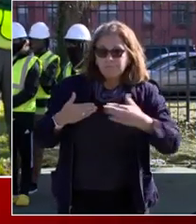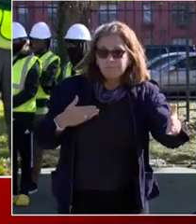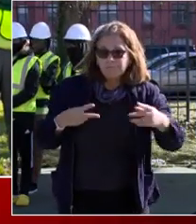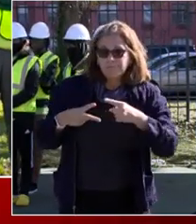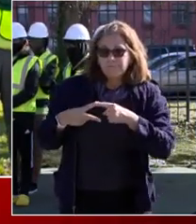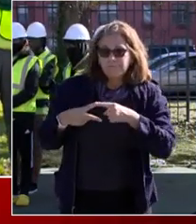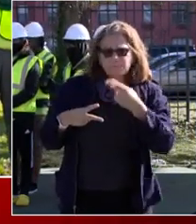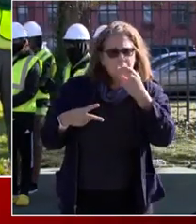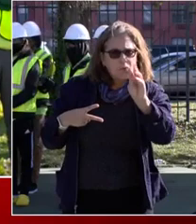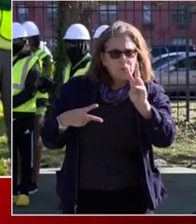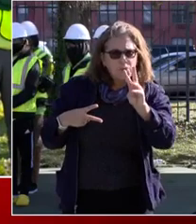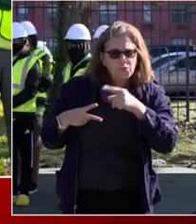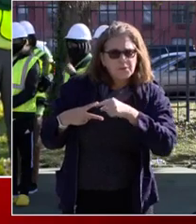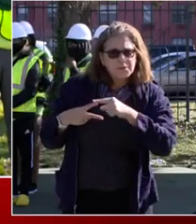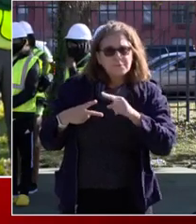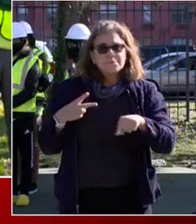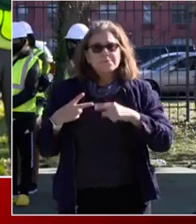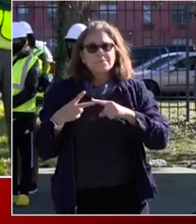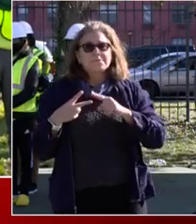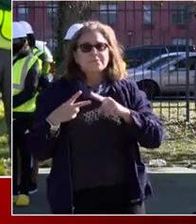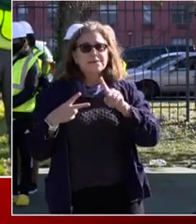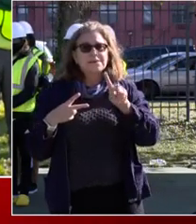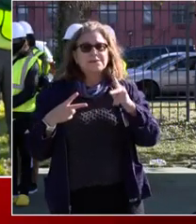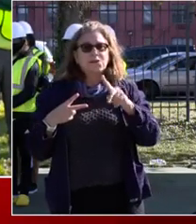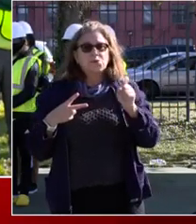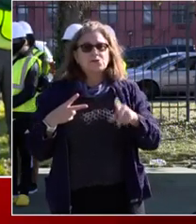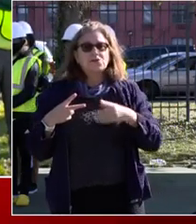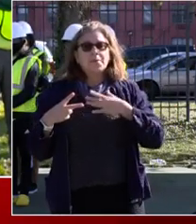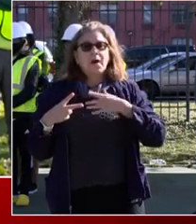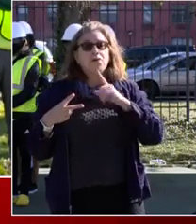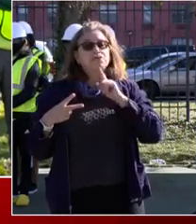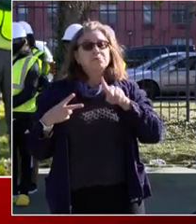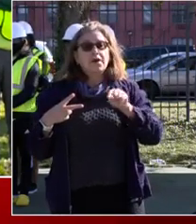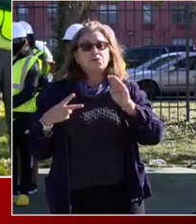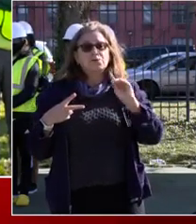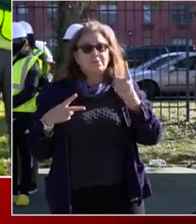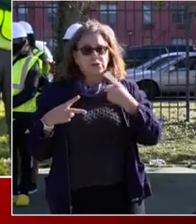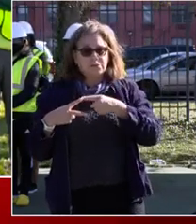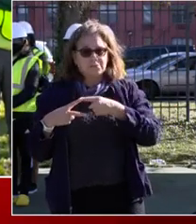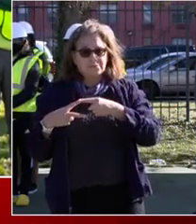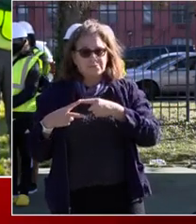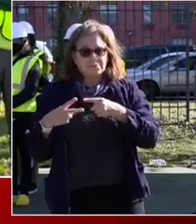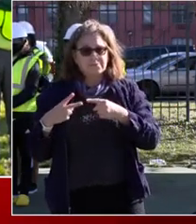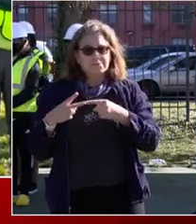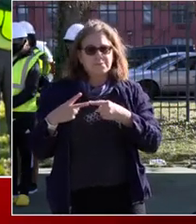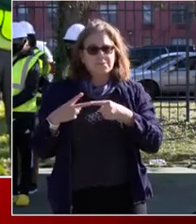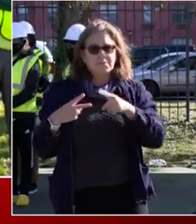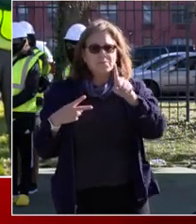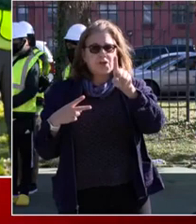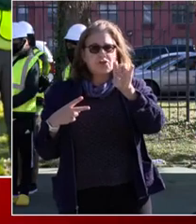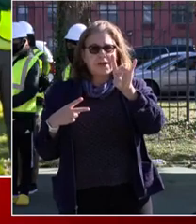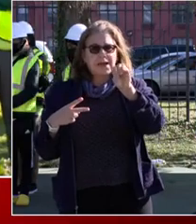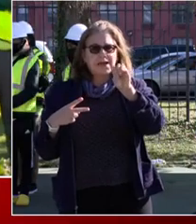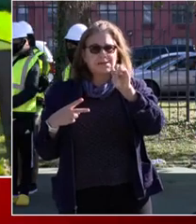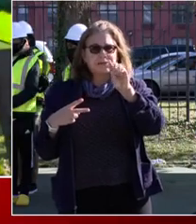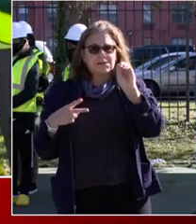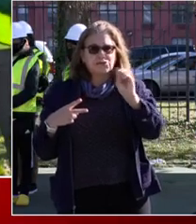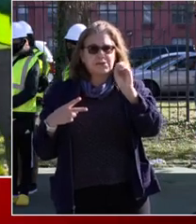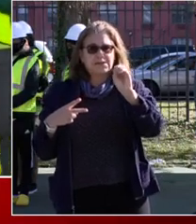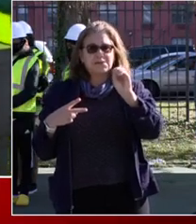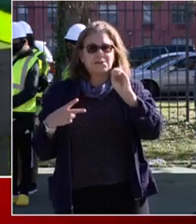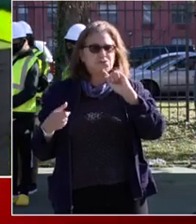said, it can change 180 degrees if you get